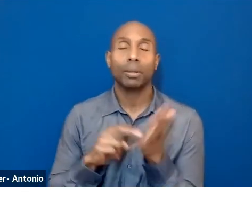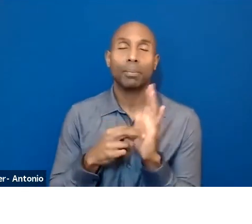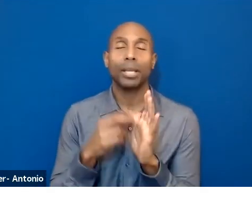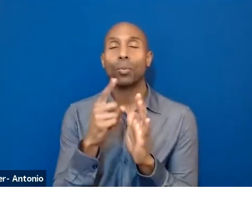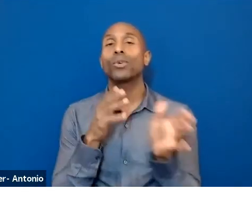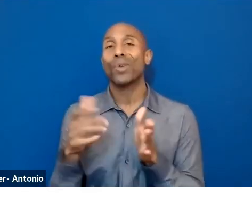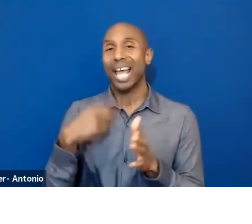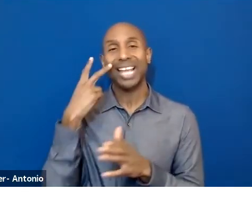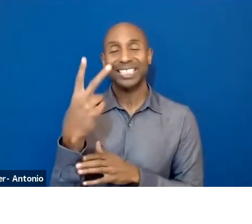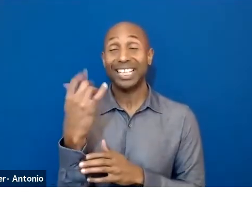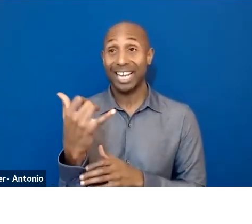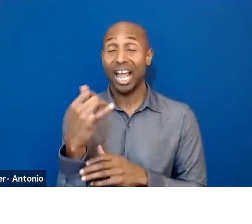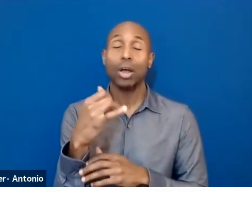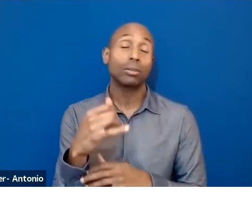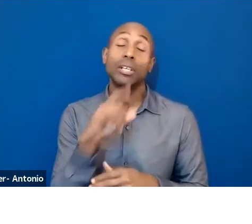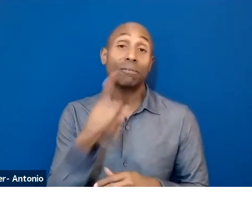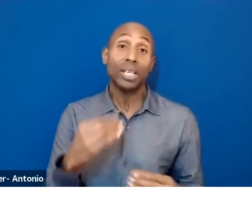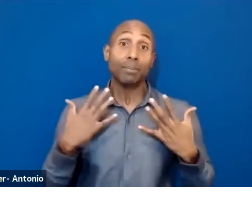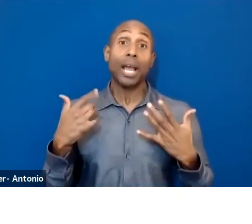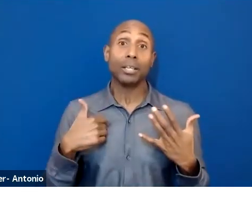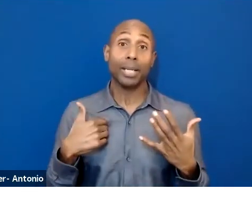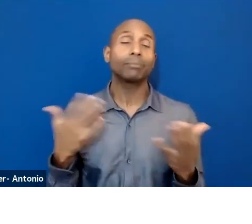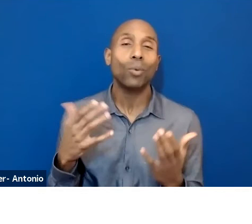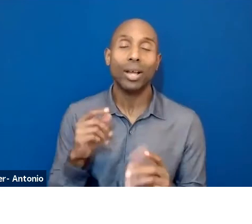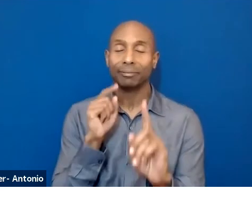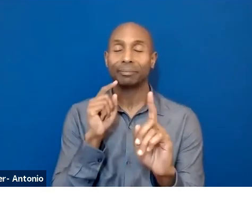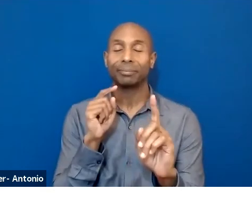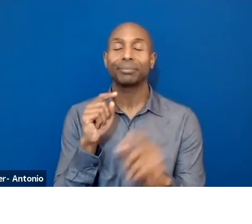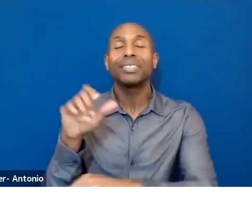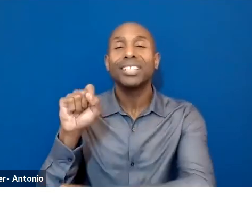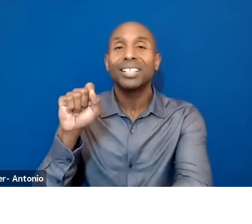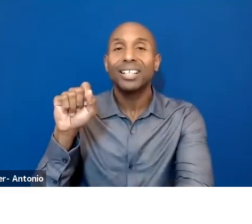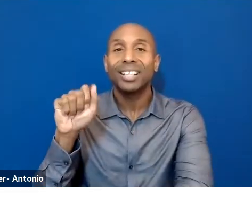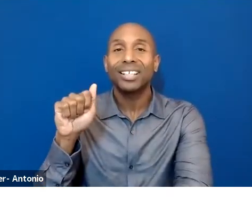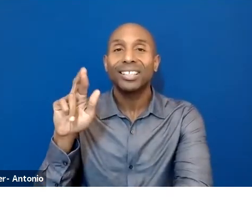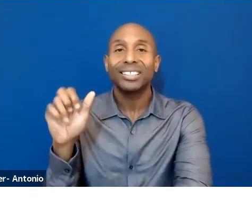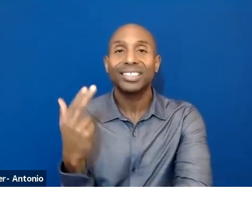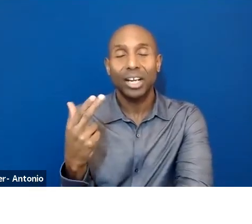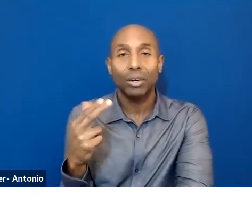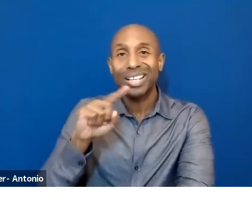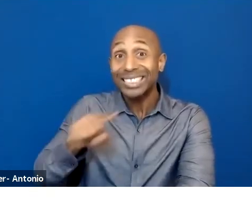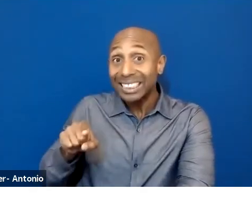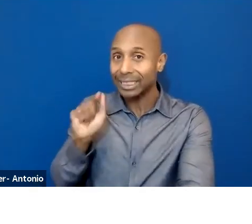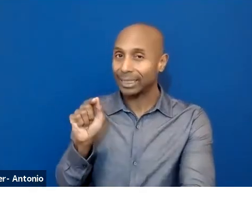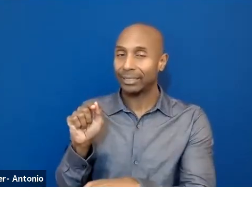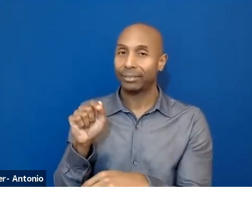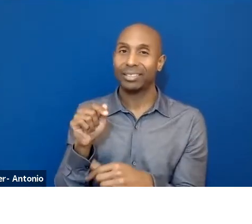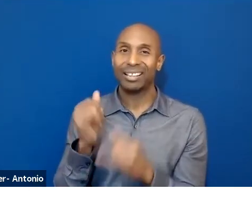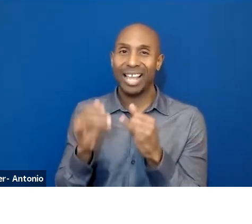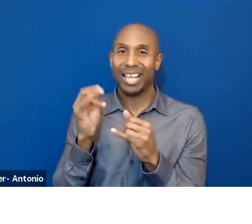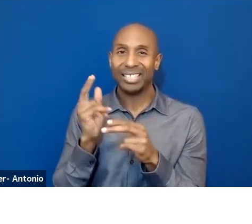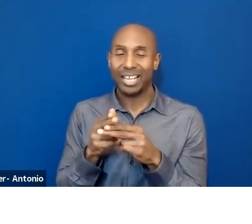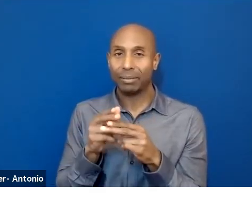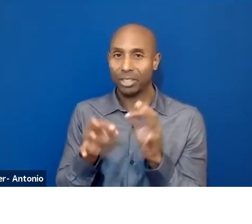much joy and hope is that Sarah Ziff, who is the founder of Model Alliance in New York,